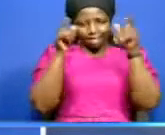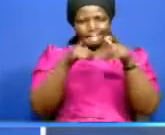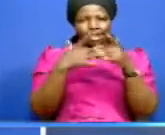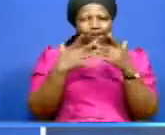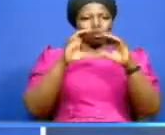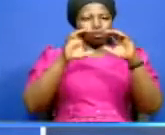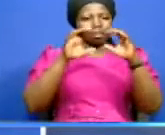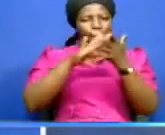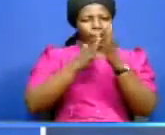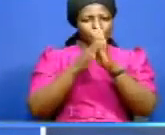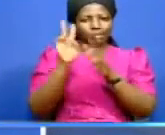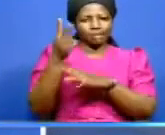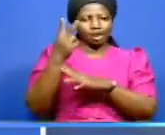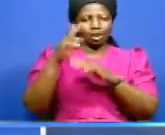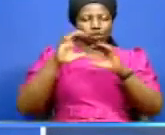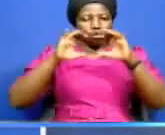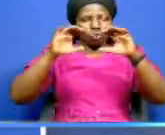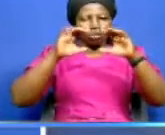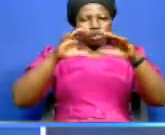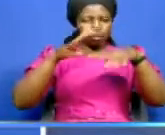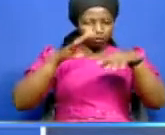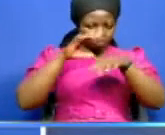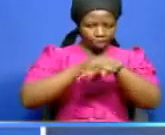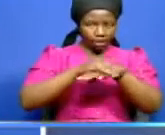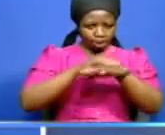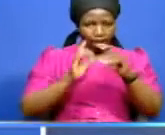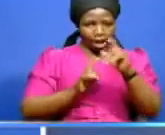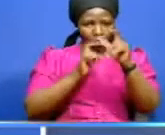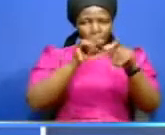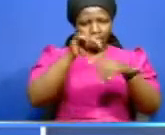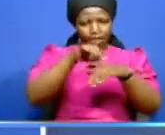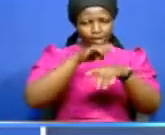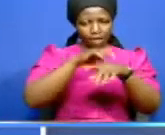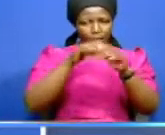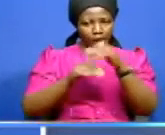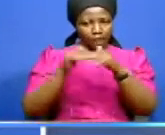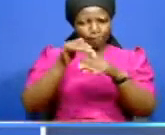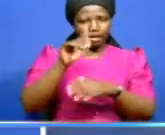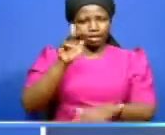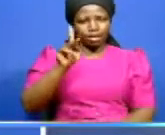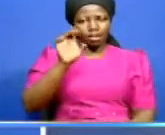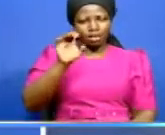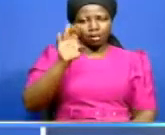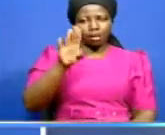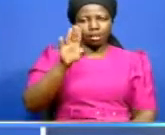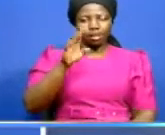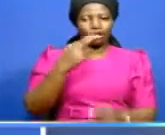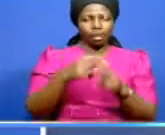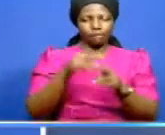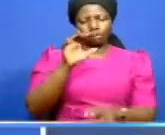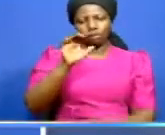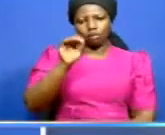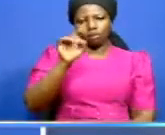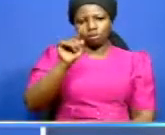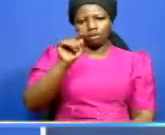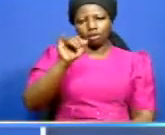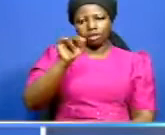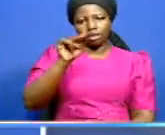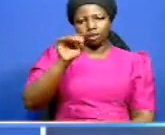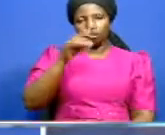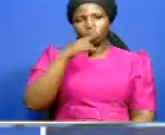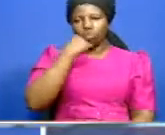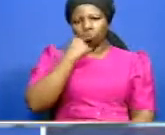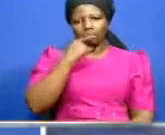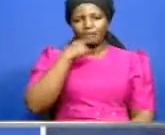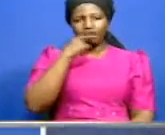the second coach to claim the award this season after KCB's Zedekiah, Otieno, who was named the best in December.